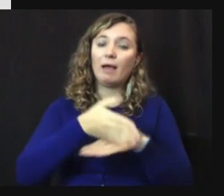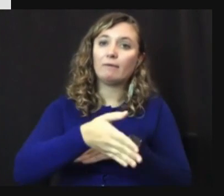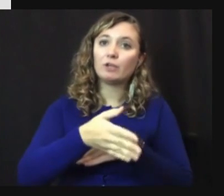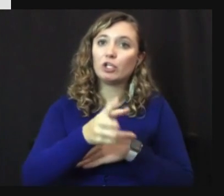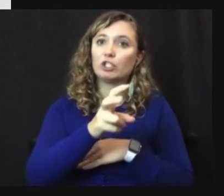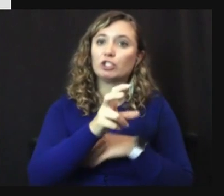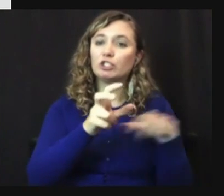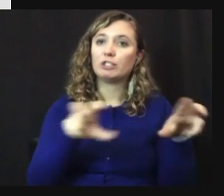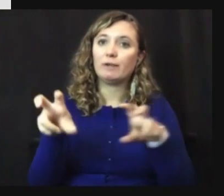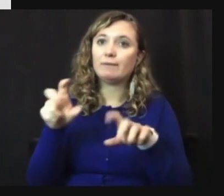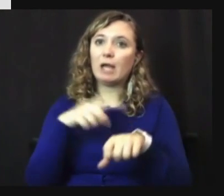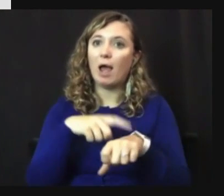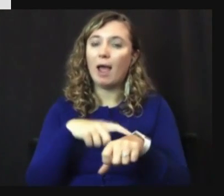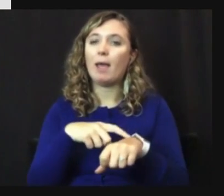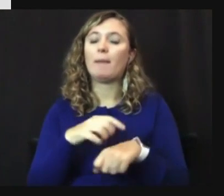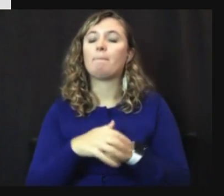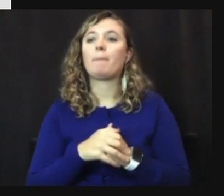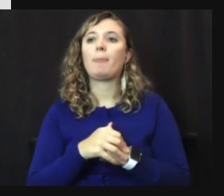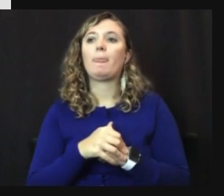spaces of time. With planning,